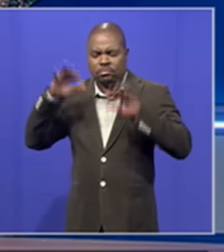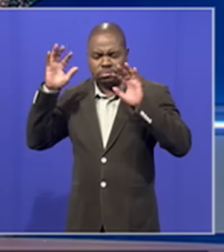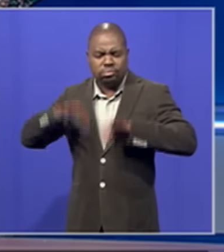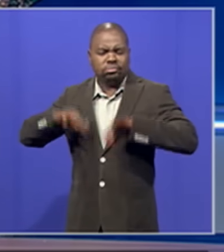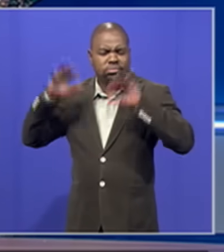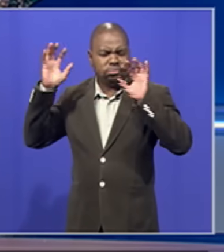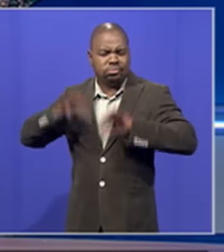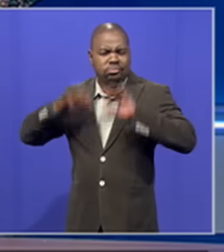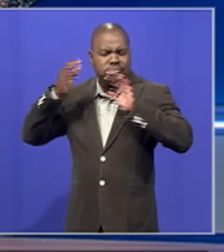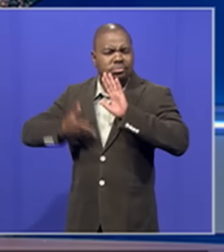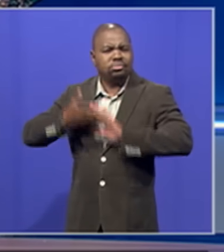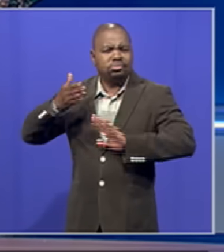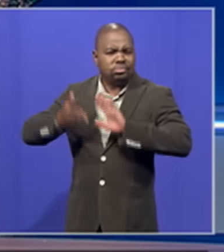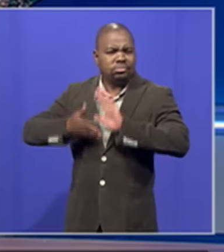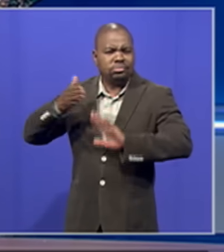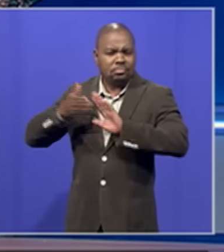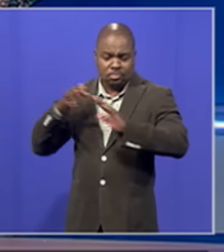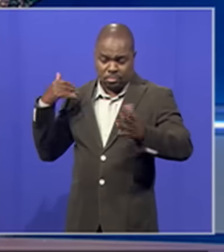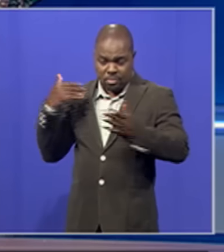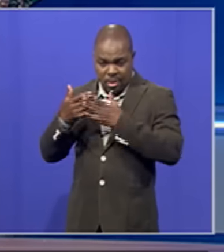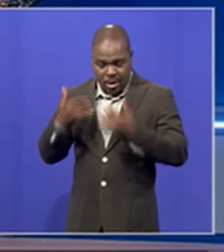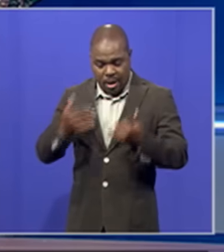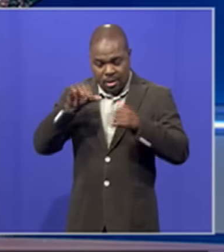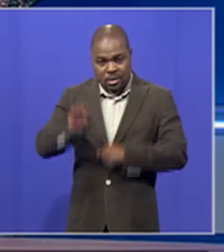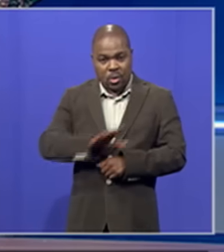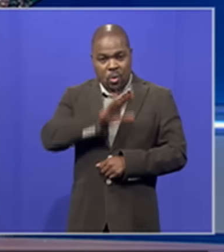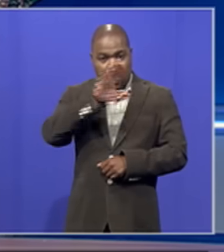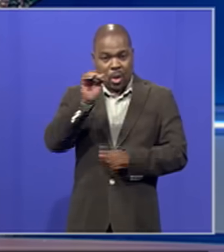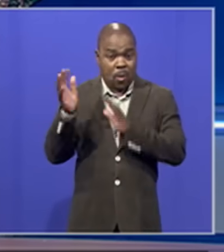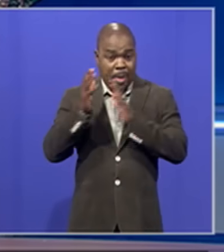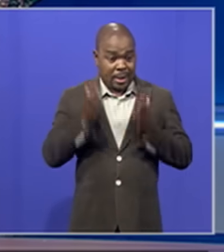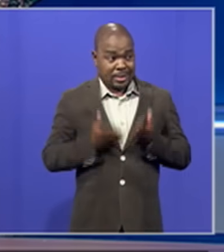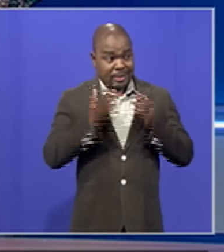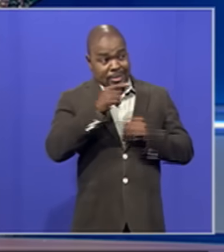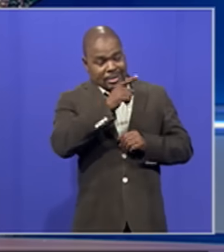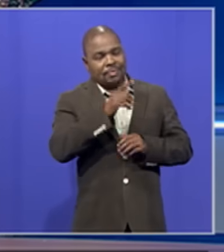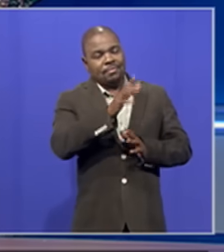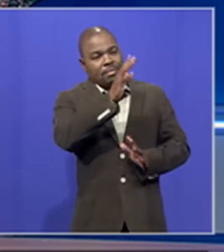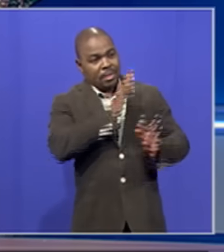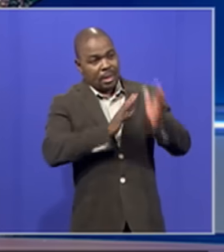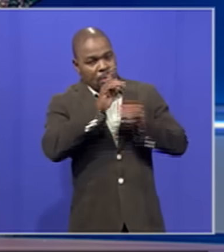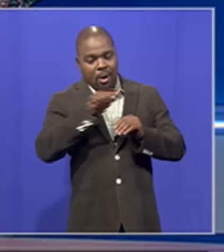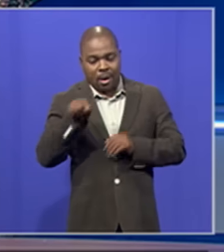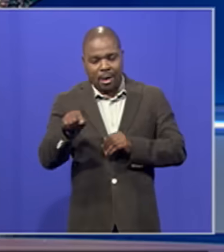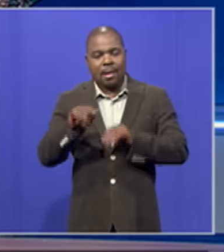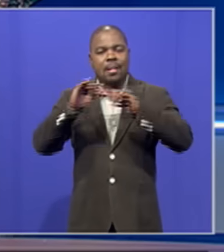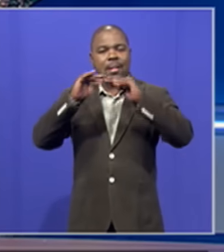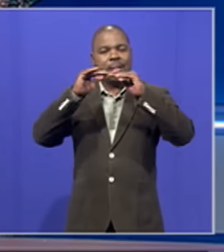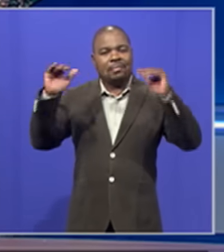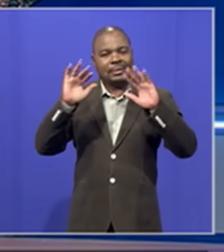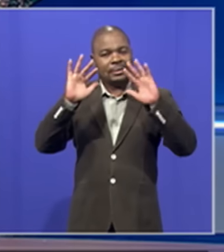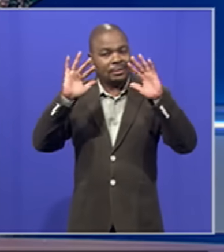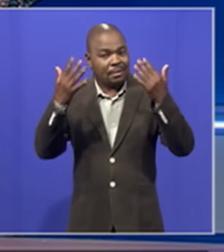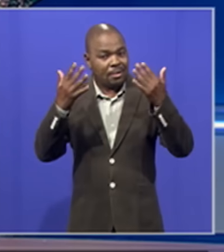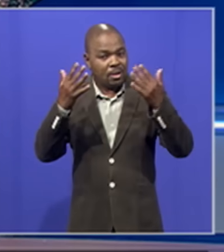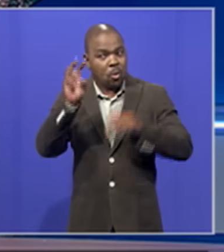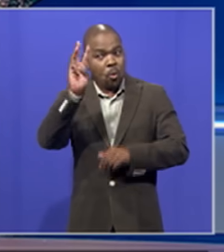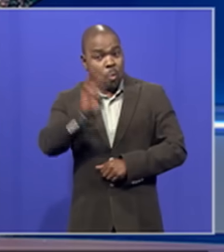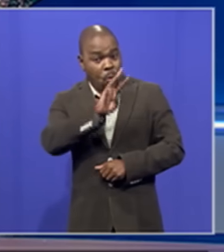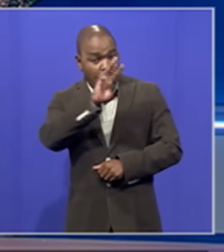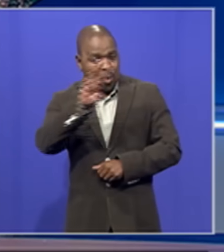pele le gane ya tšo e sana. That's why ya tšo South African Weather Service ba re bontšitše gore o tlo ba le level 10 warning ya